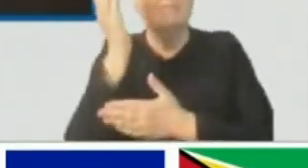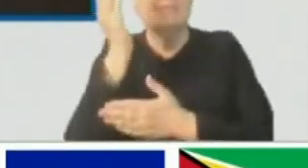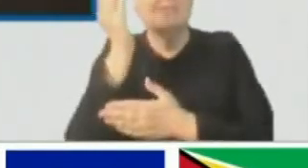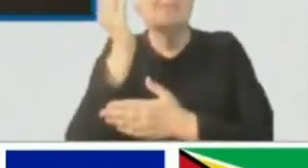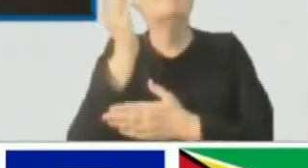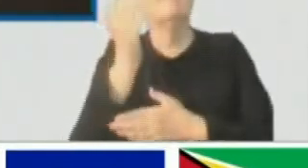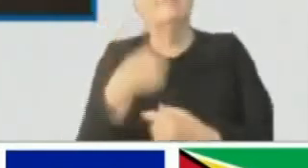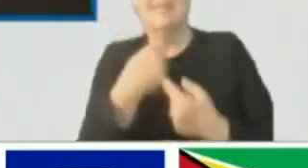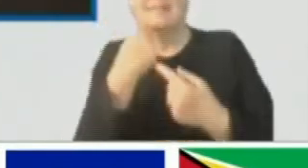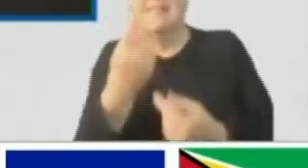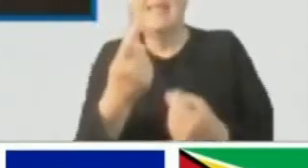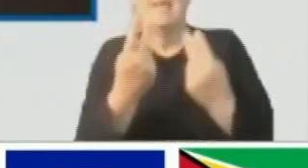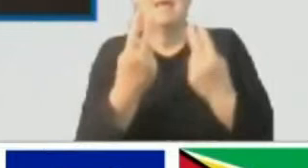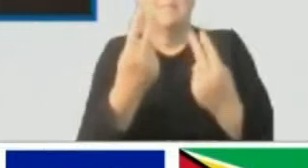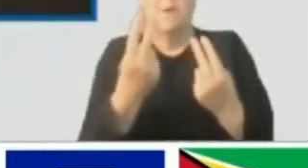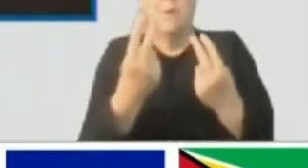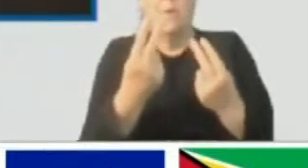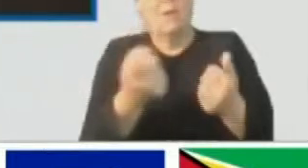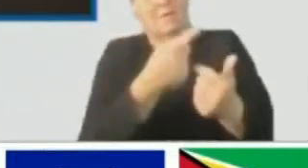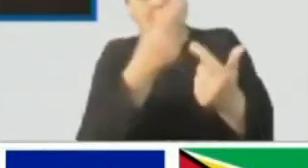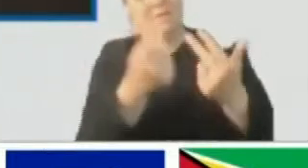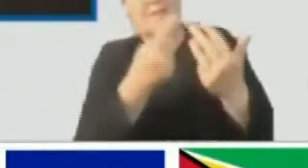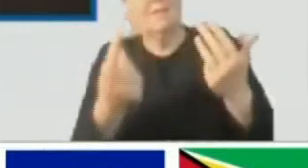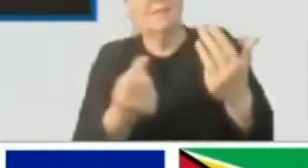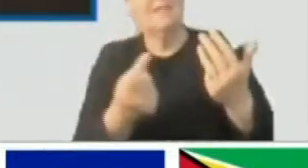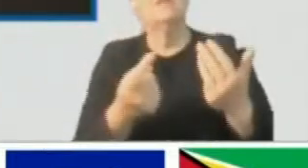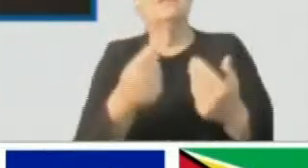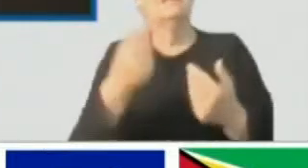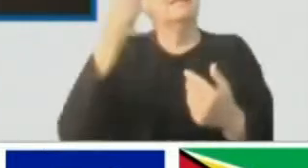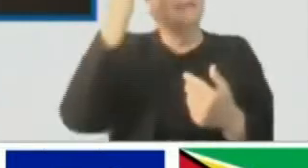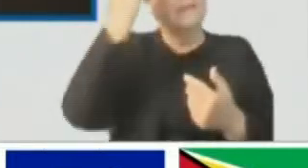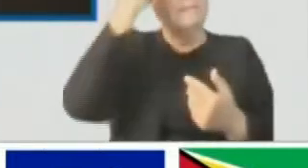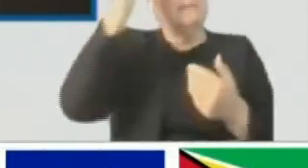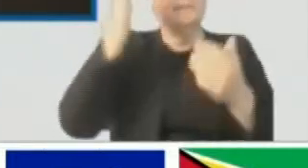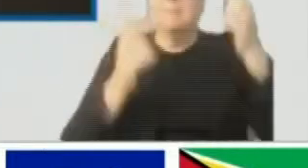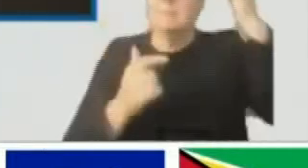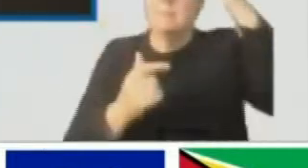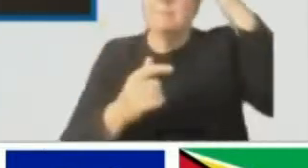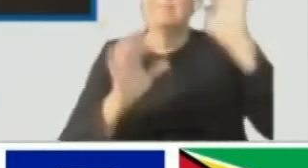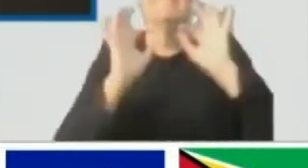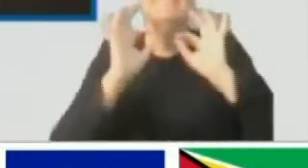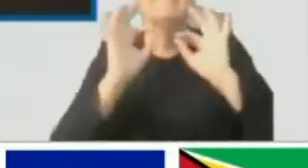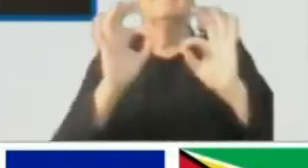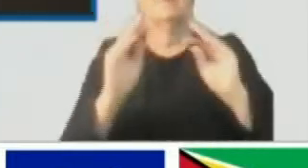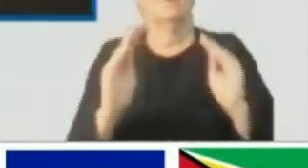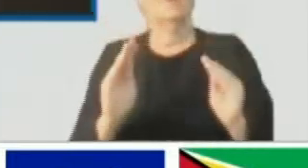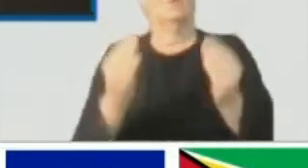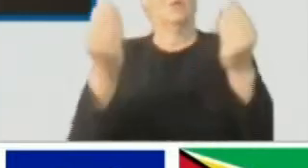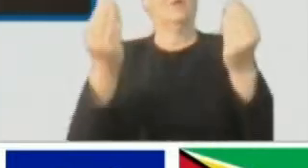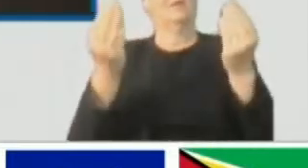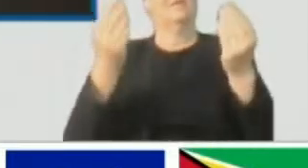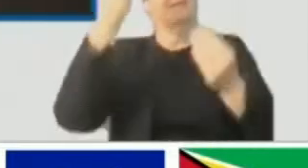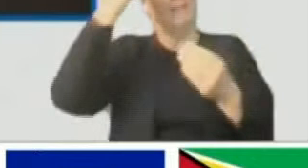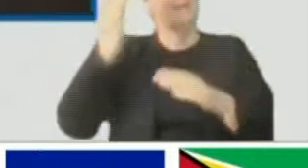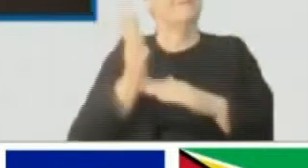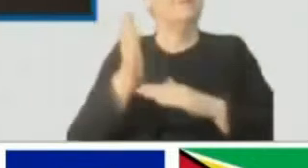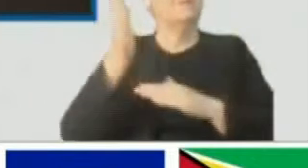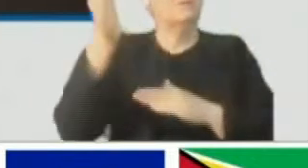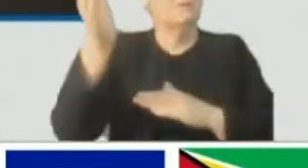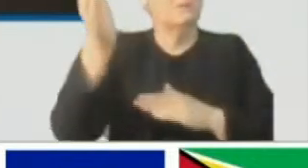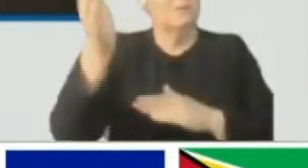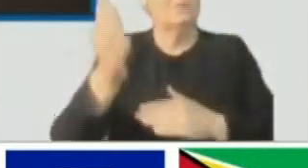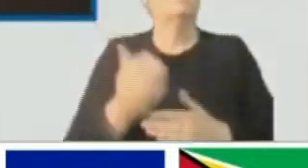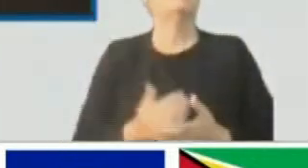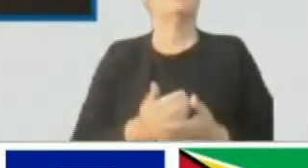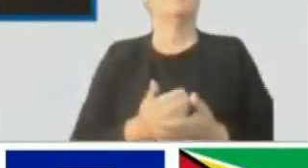the young, and to be archived for a future relic. Let us agree that with this new mindset, you